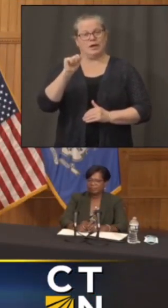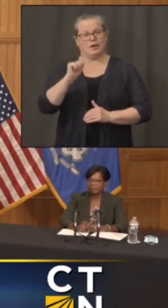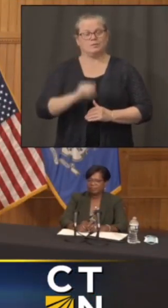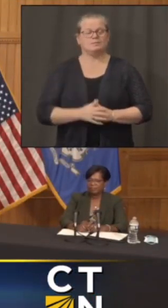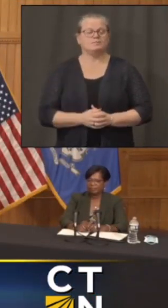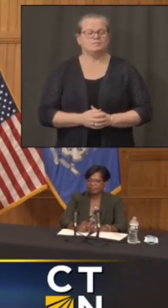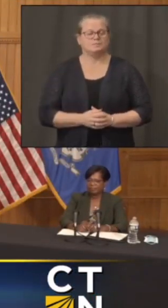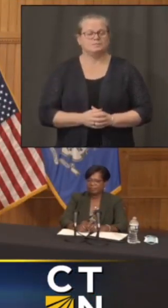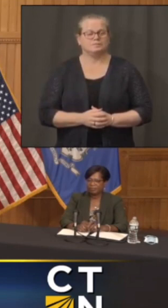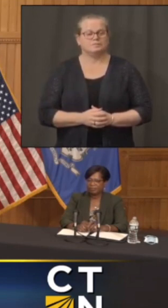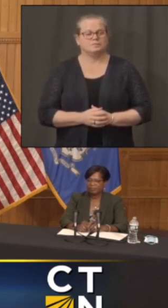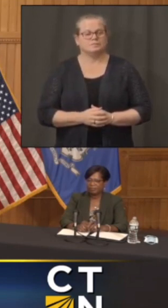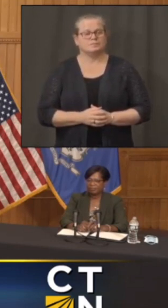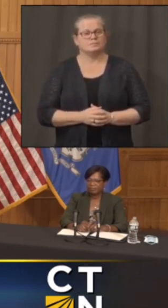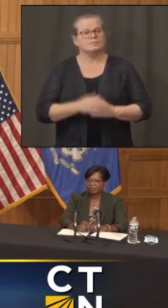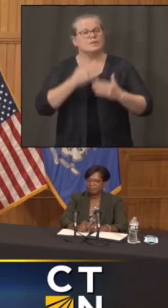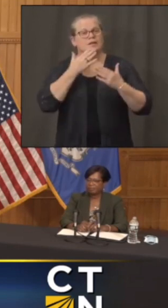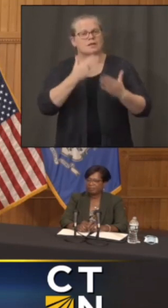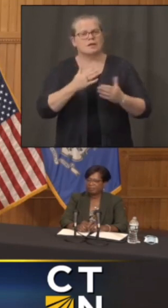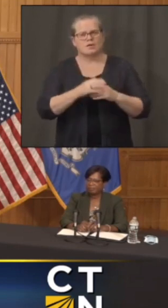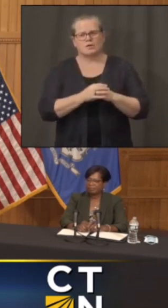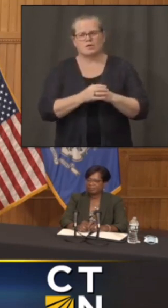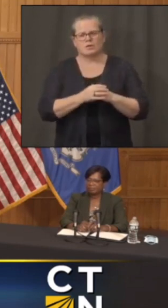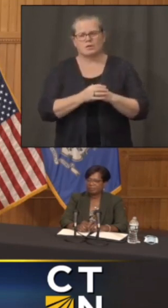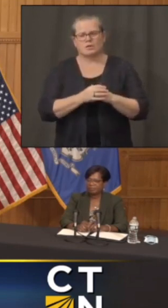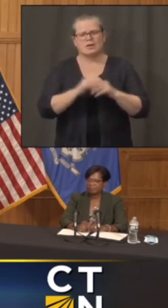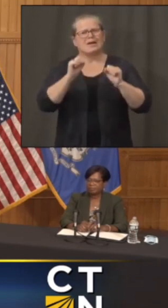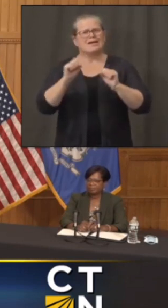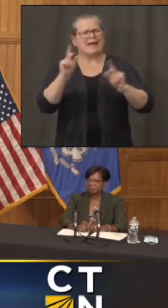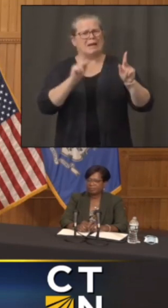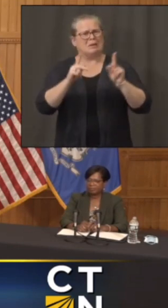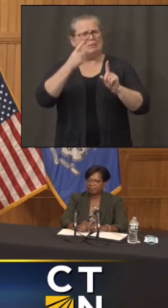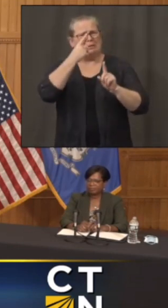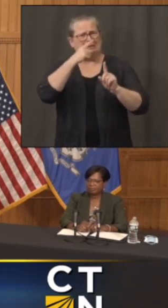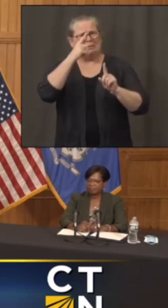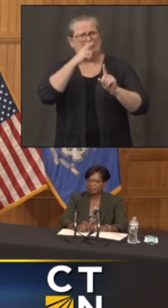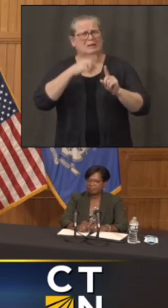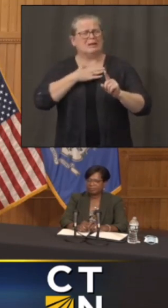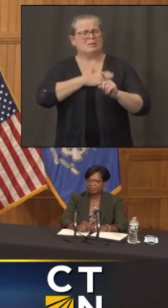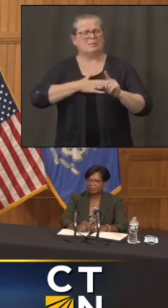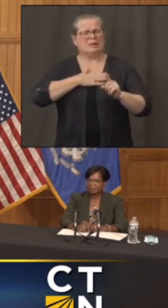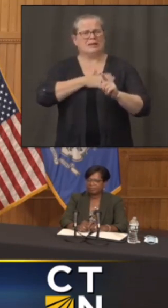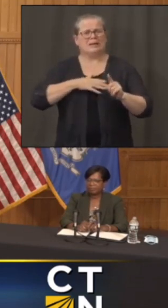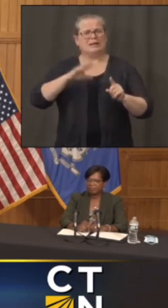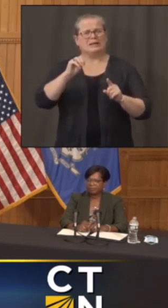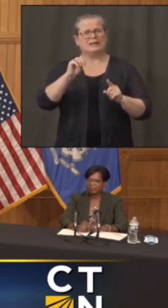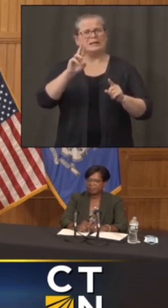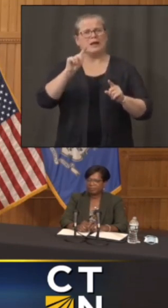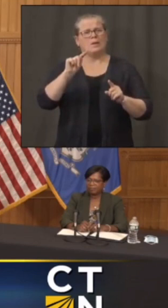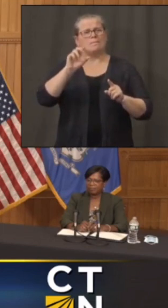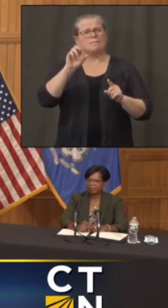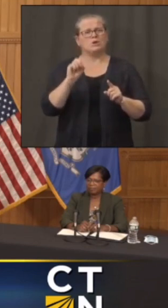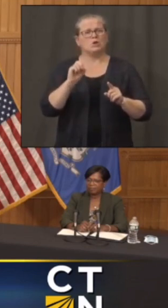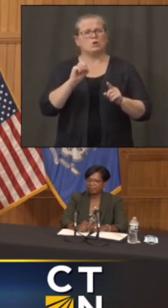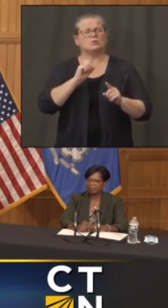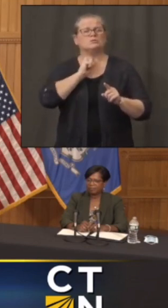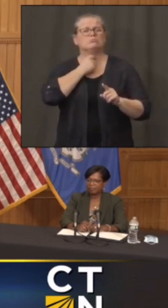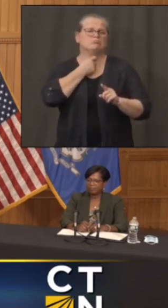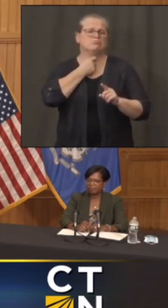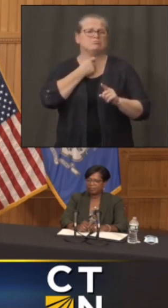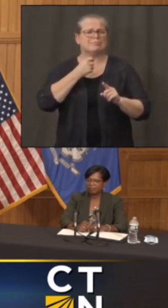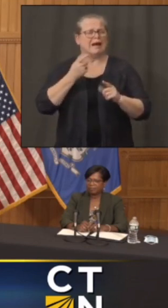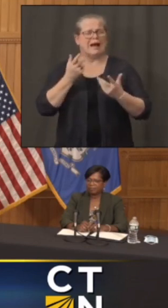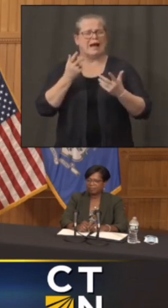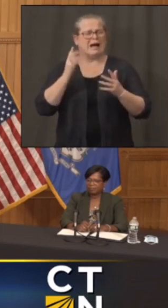Thanks, Max. Hey, can everybody make sure that they're muted? I'm getting a pretty wicked echo over here. I don't think it's the